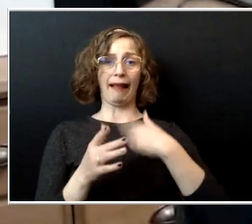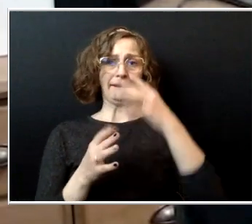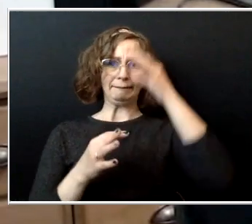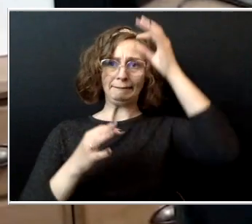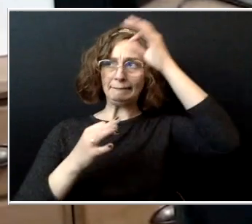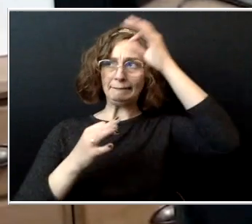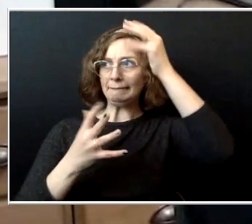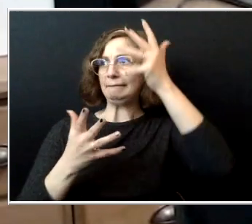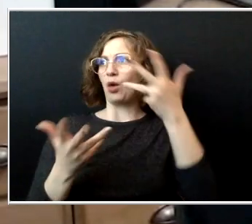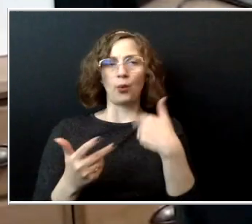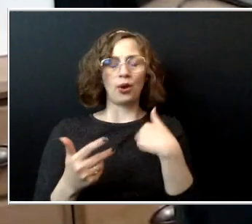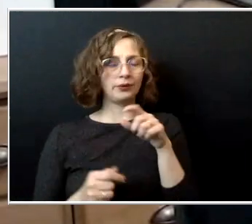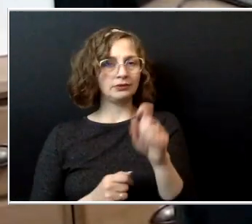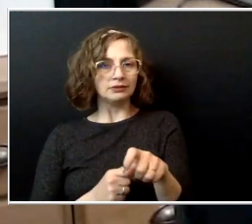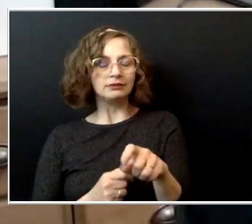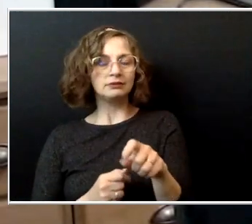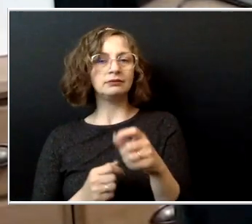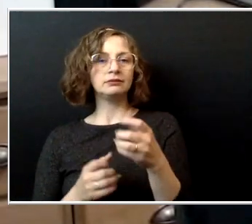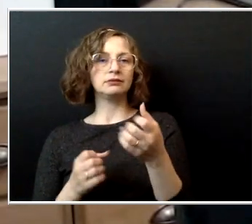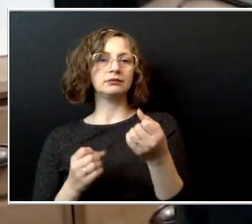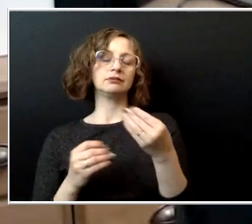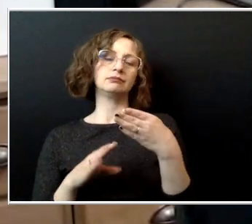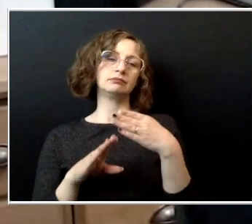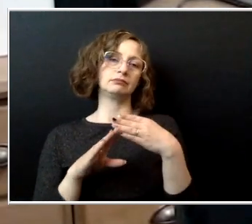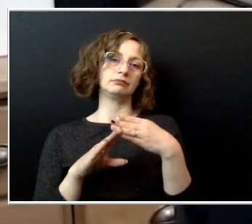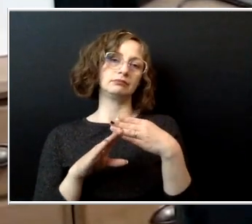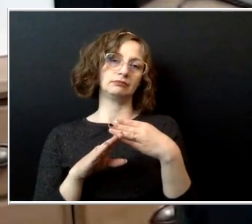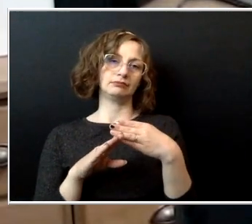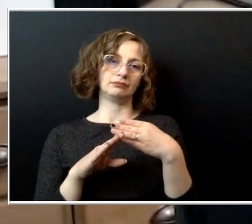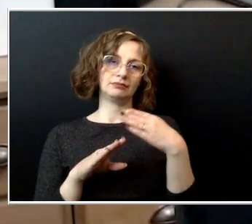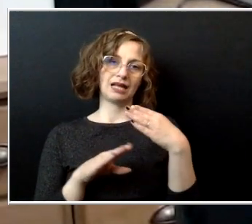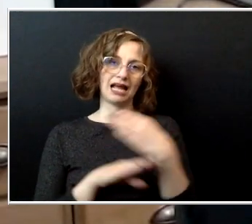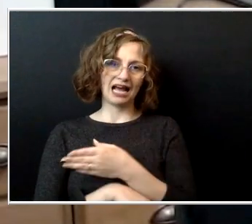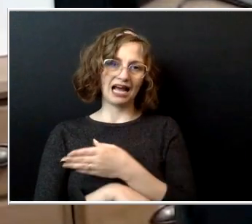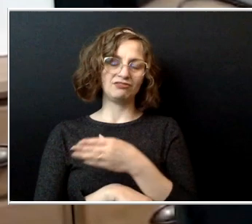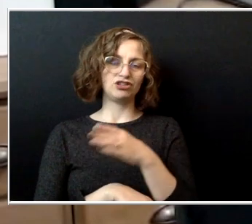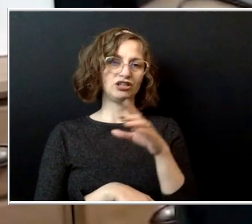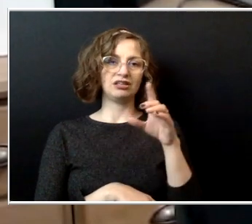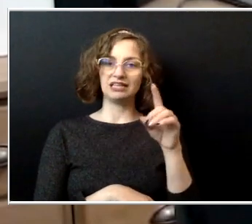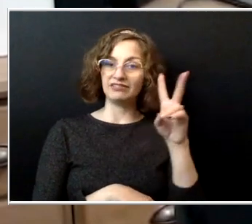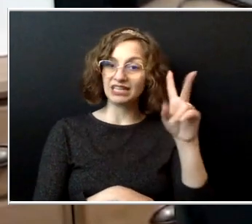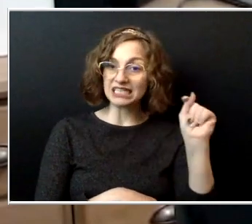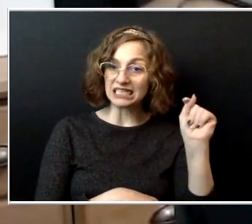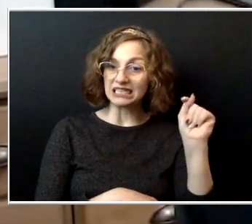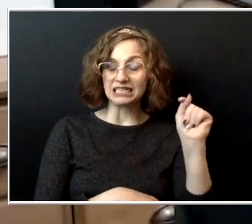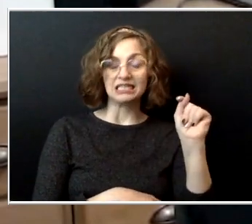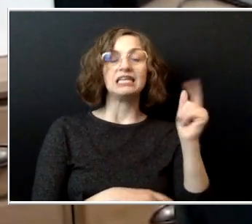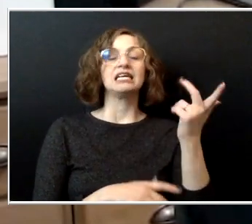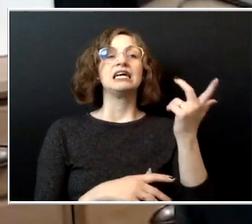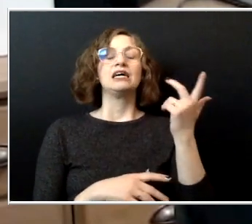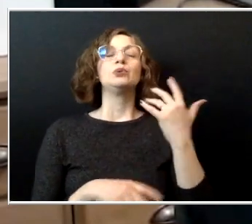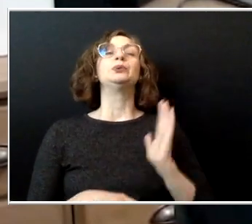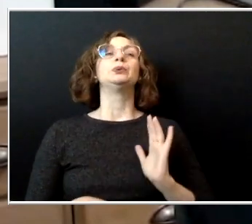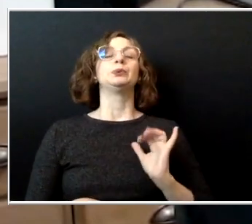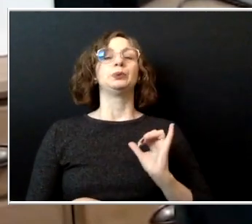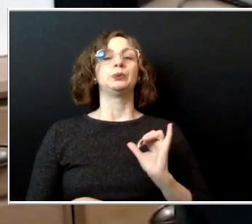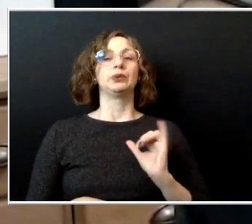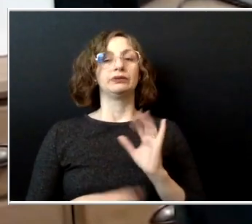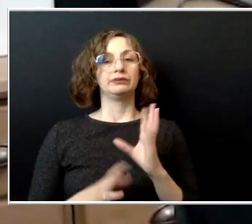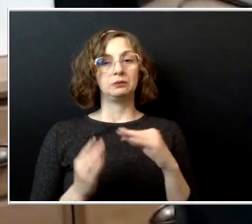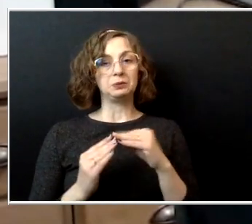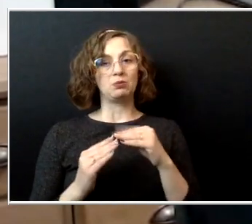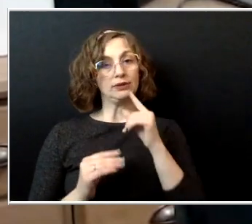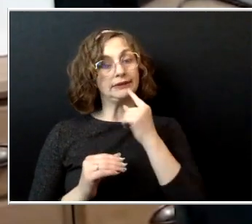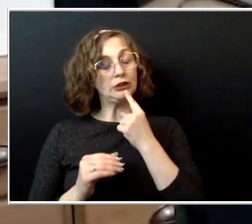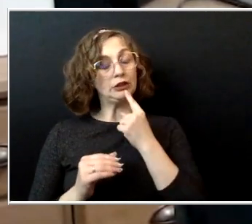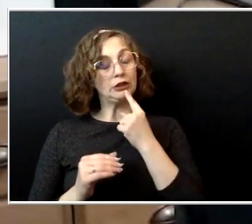So it wasn't until after I had the DVT that then things became more serious. The 2 that I had after